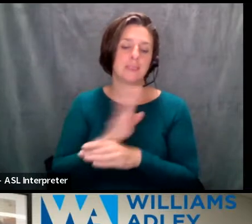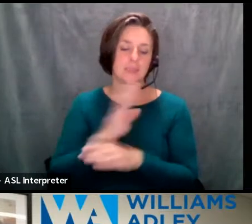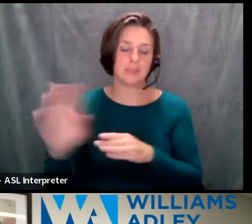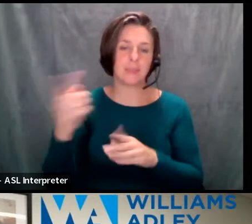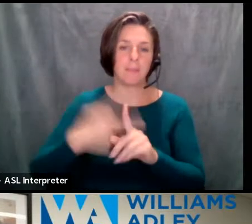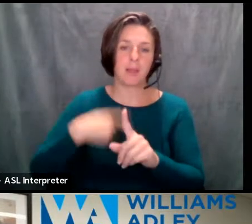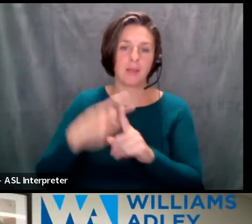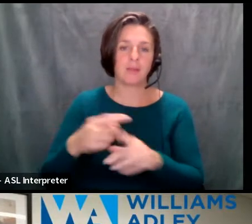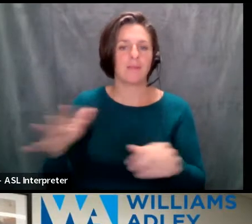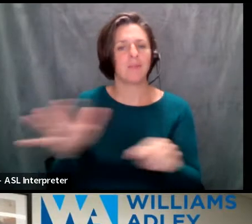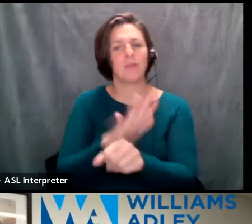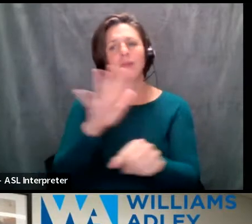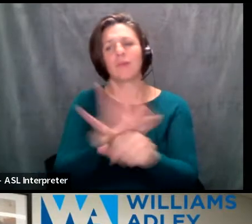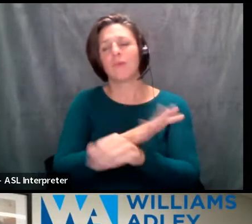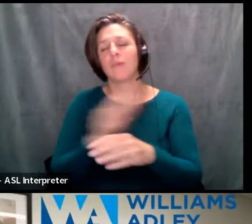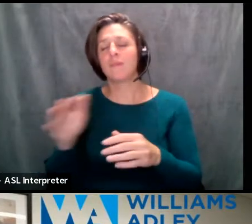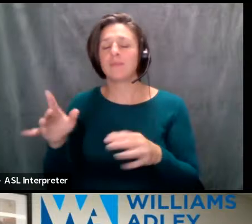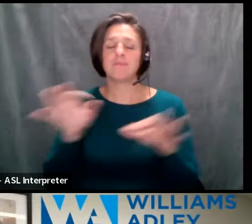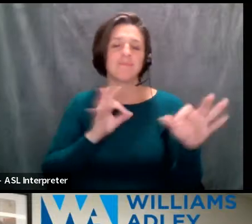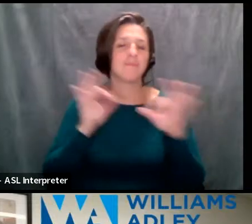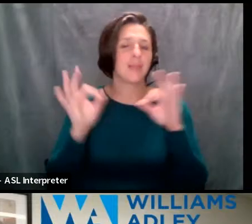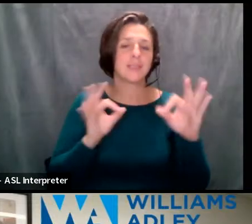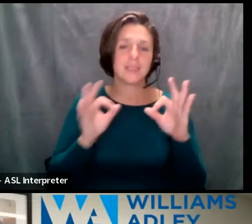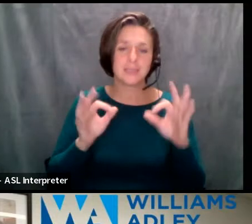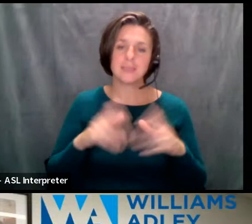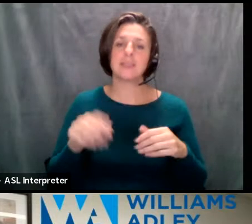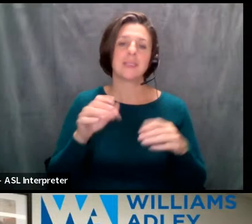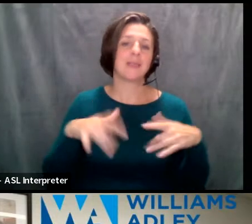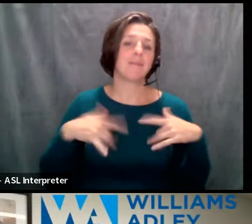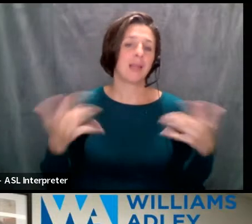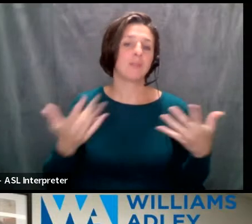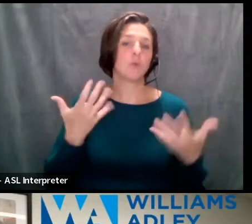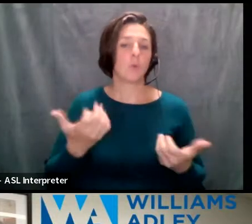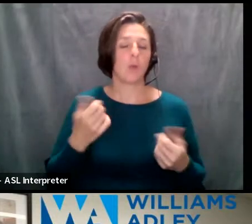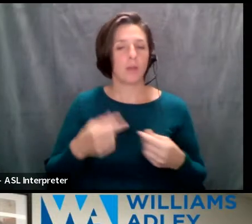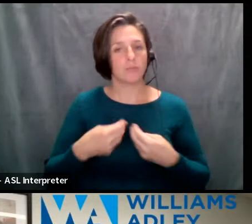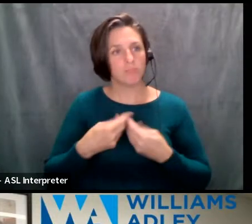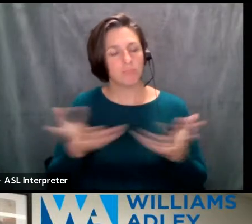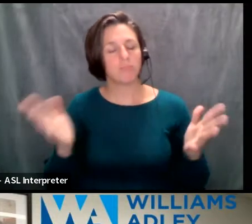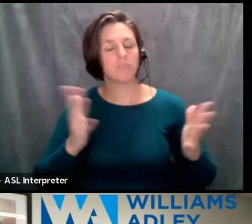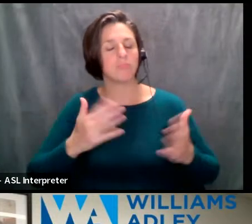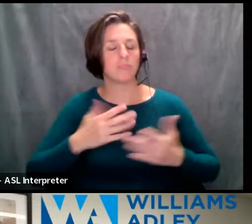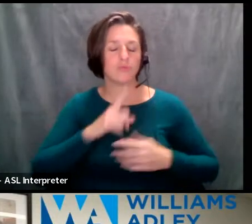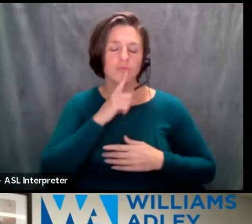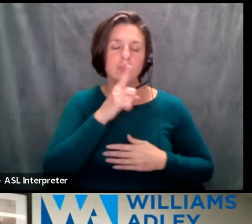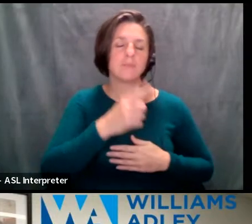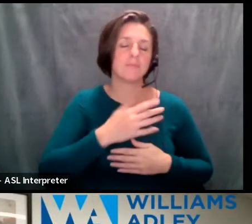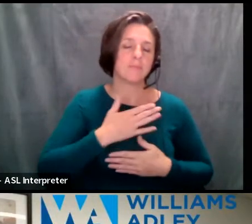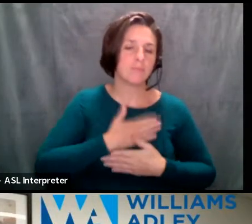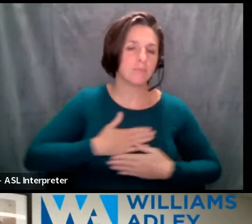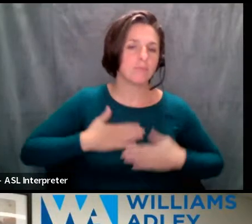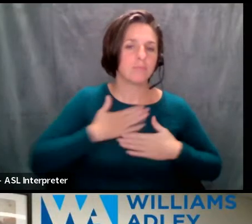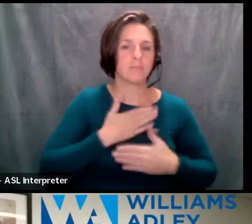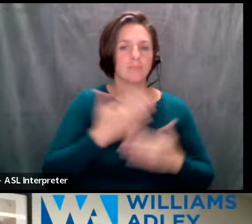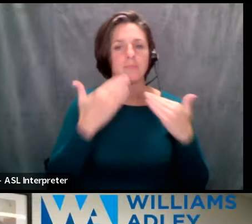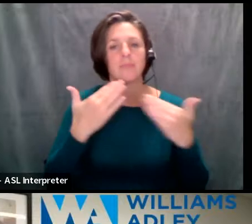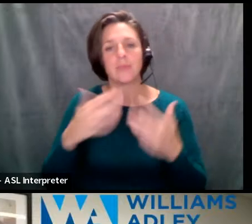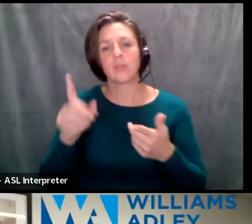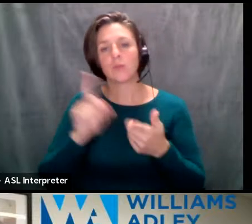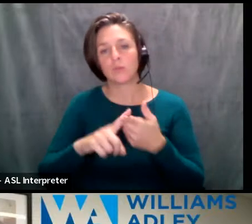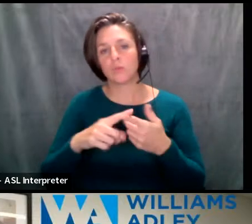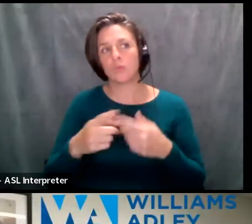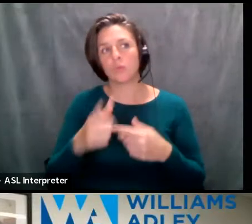with fantastic events. We want to extend our sincere gratitude to everyone who contributed to the success of